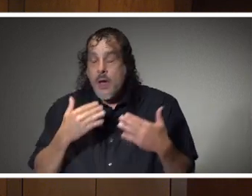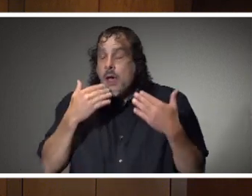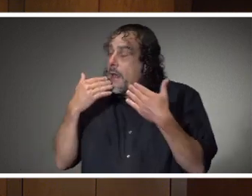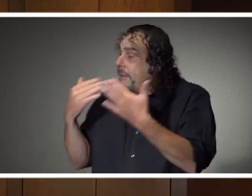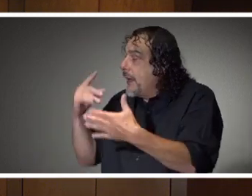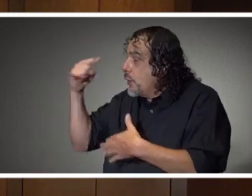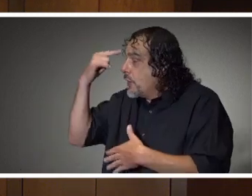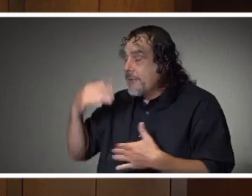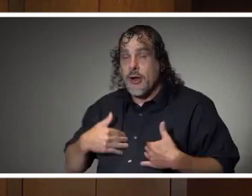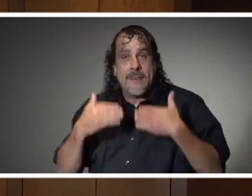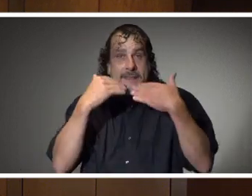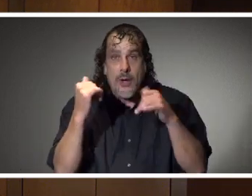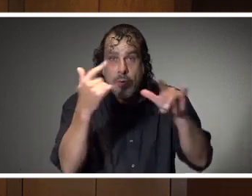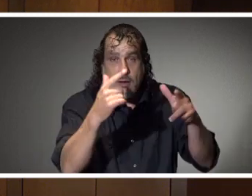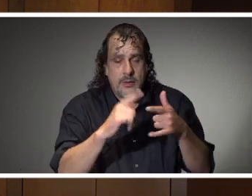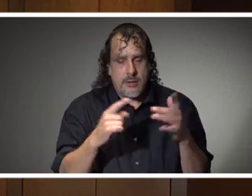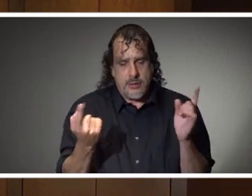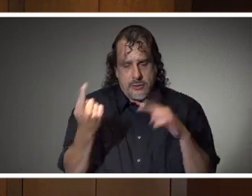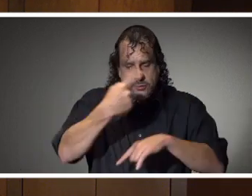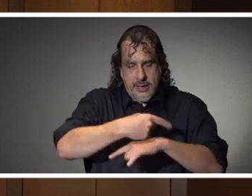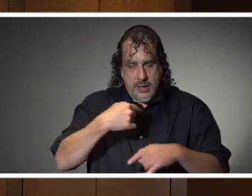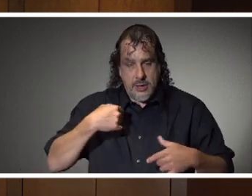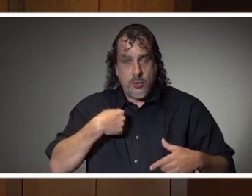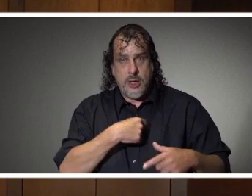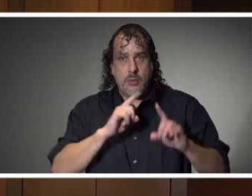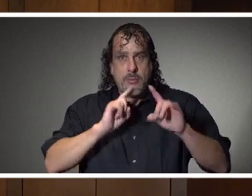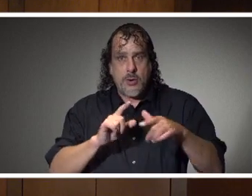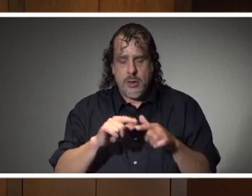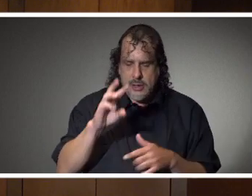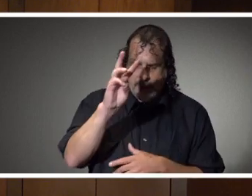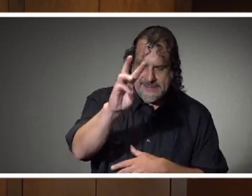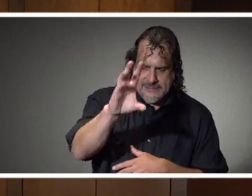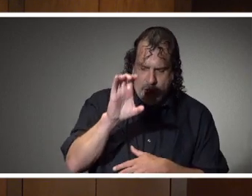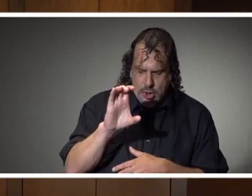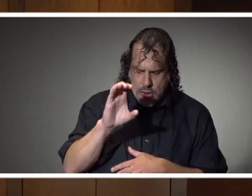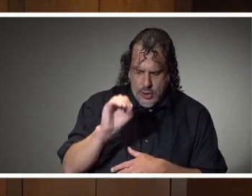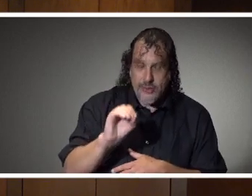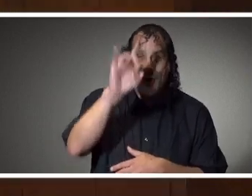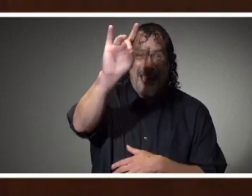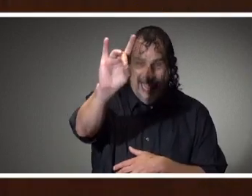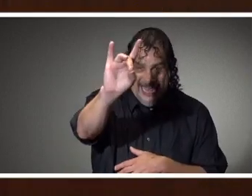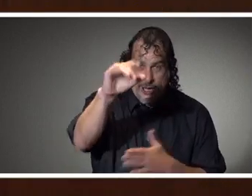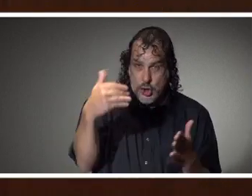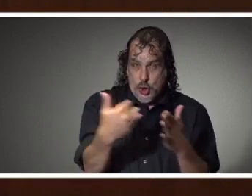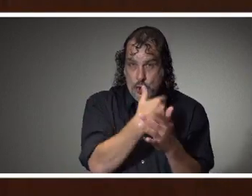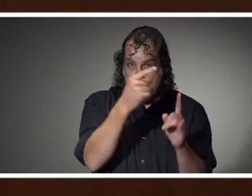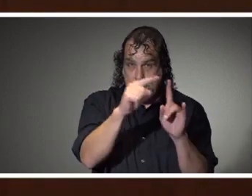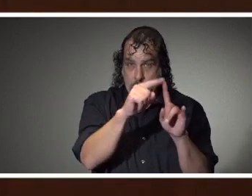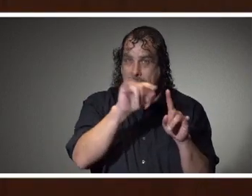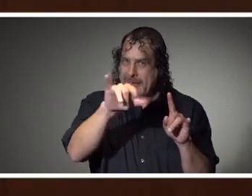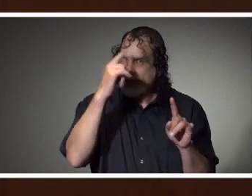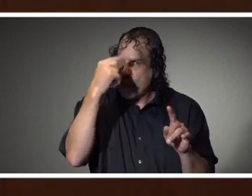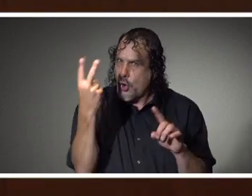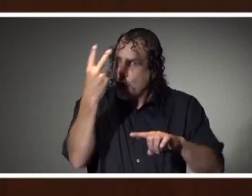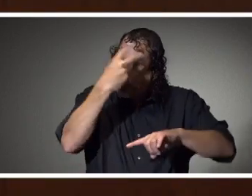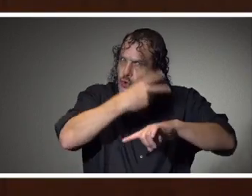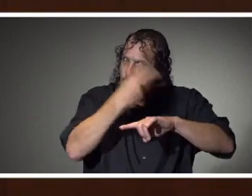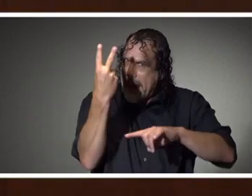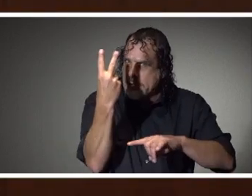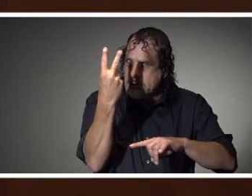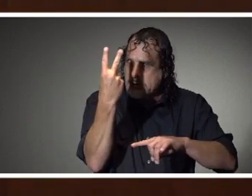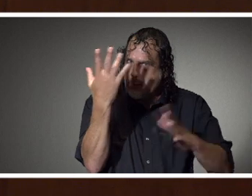you all. Today, the Department of Health is reporting 608 additional cases. Now, keep in mind that's for 2 days. So